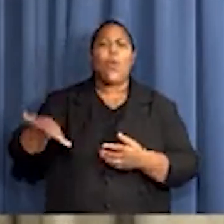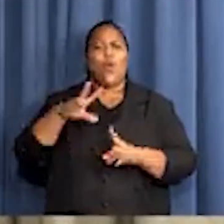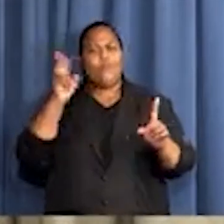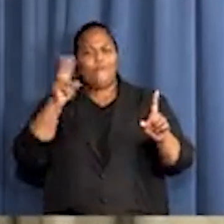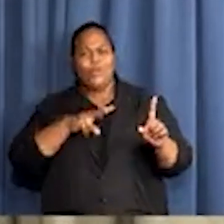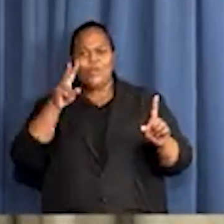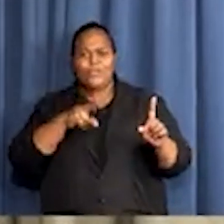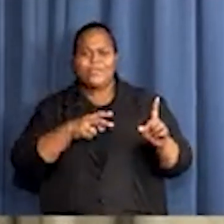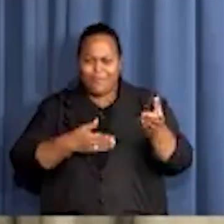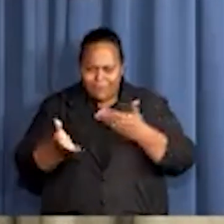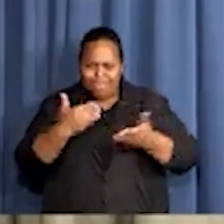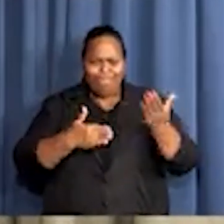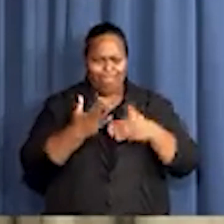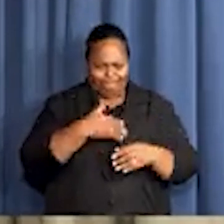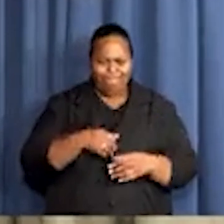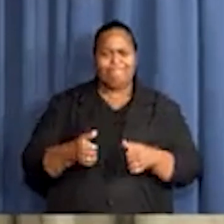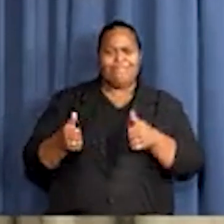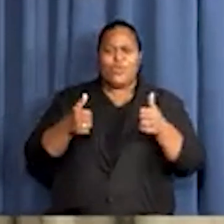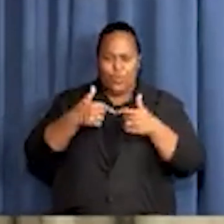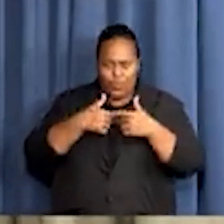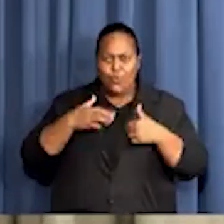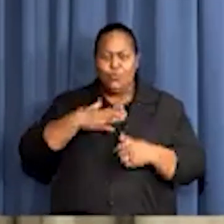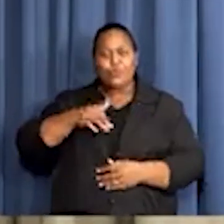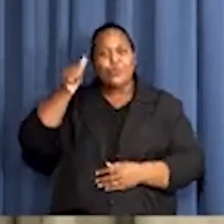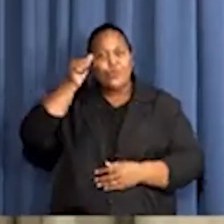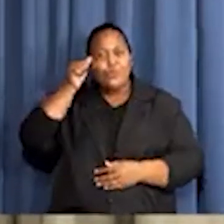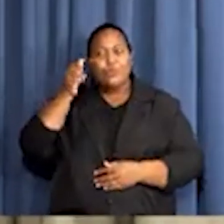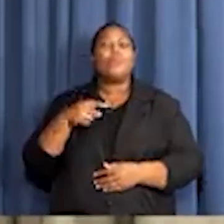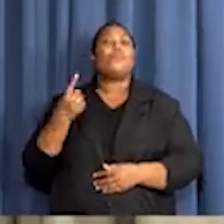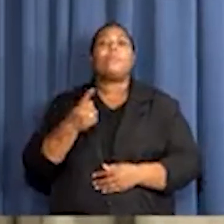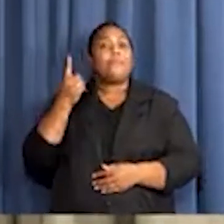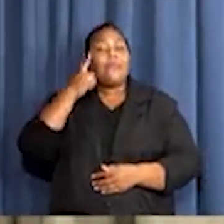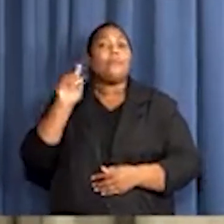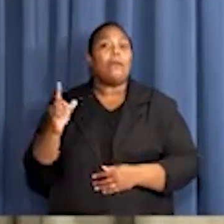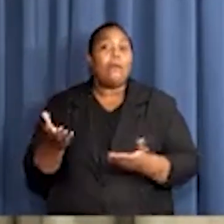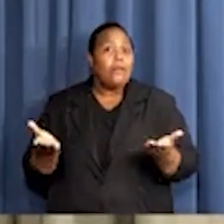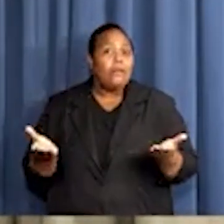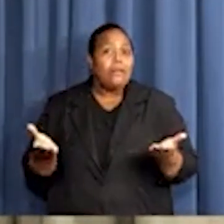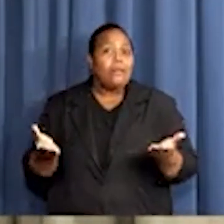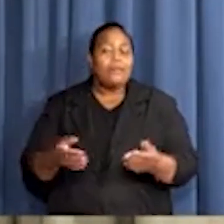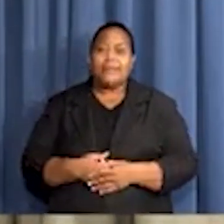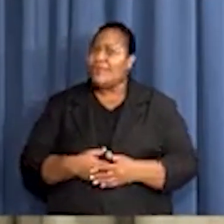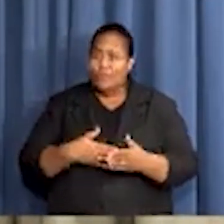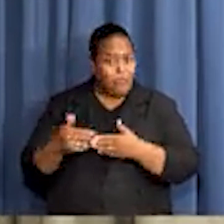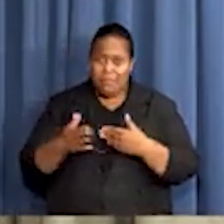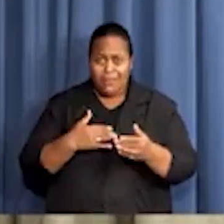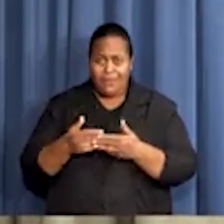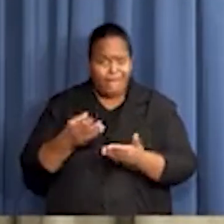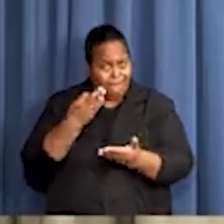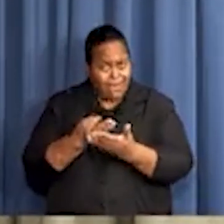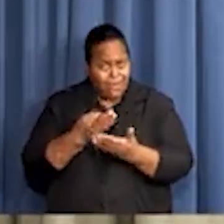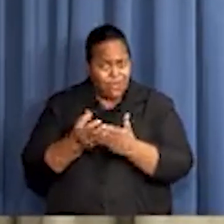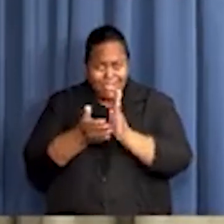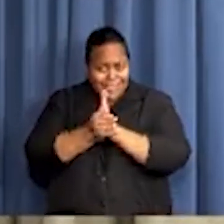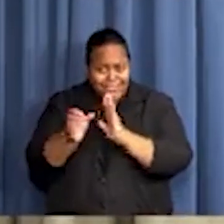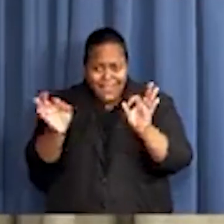possible. We want to know what they now think, even if they are not financially or financial